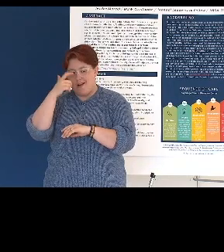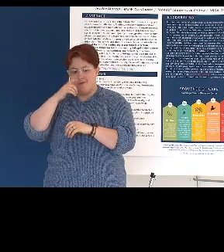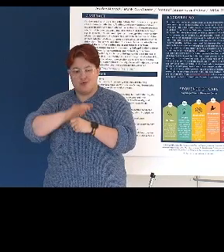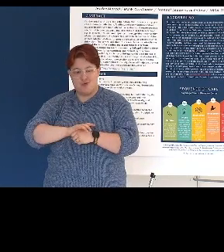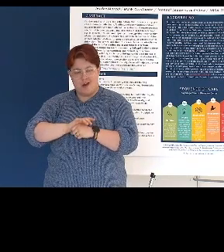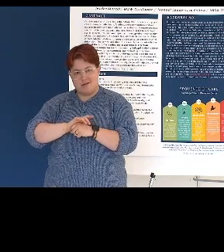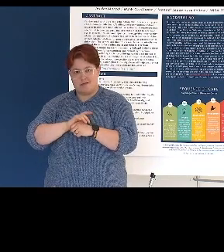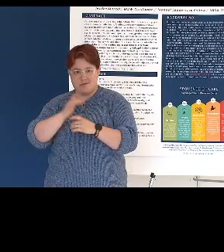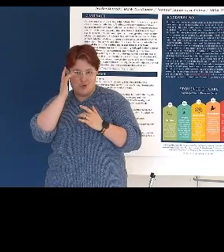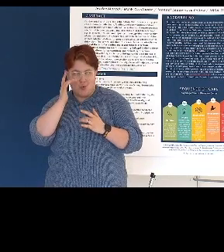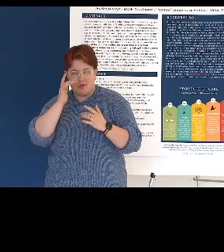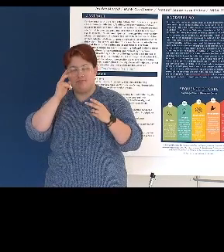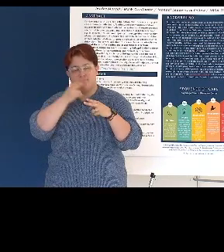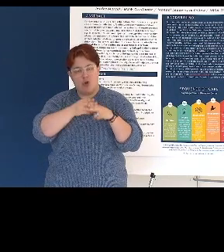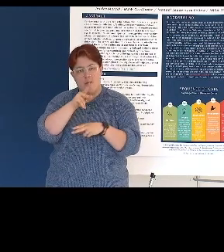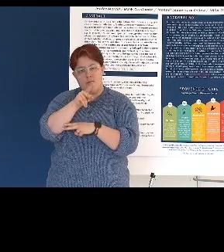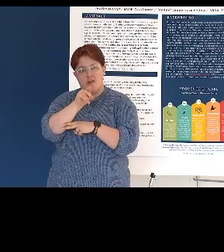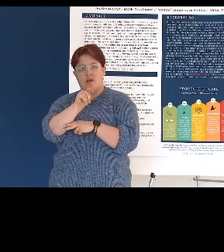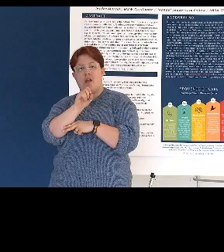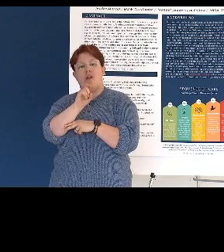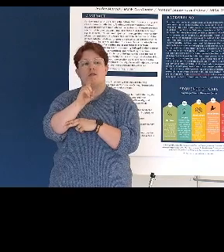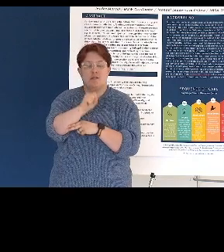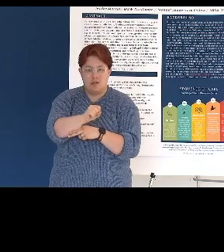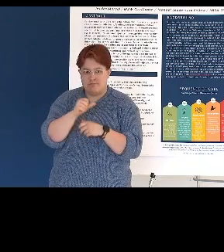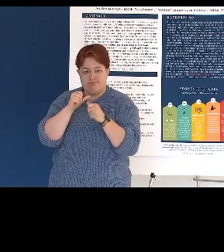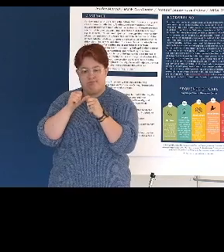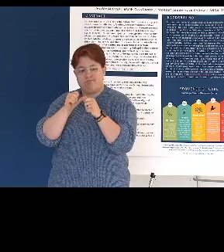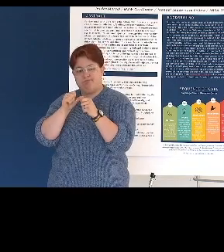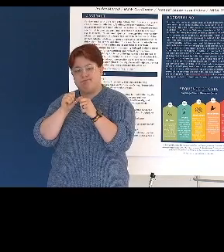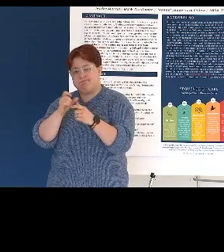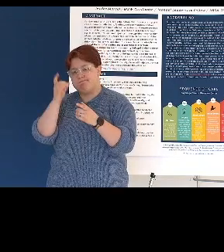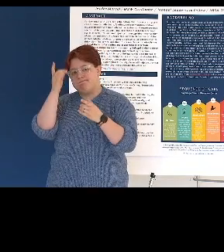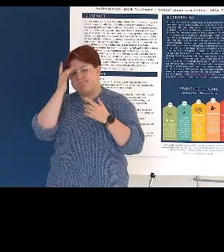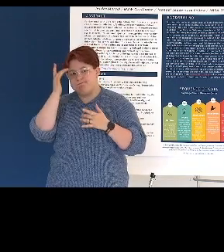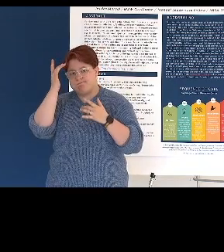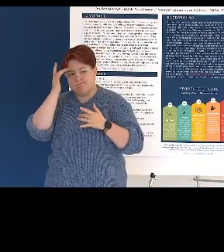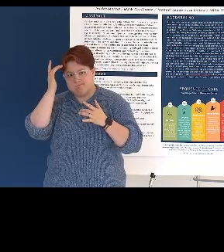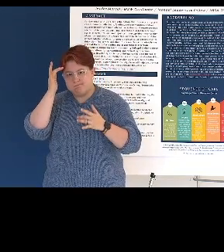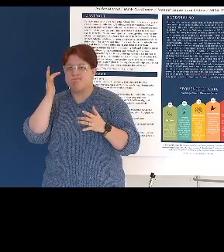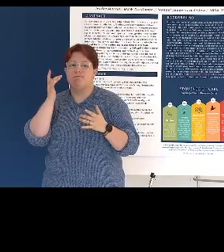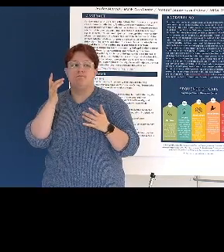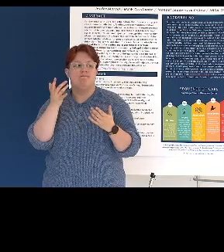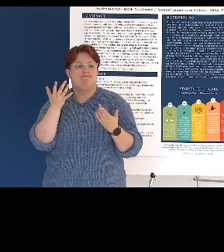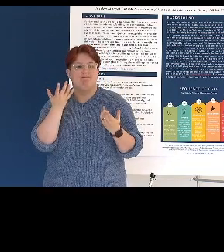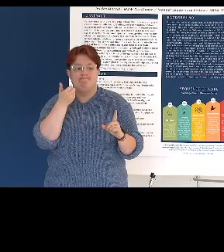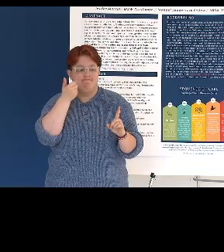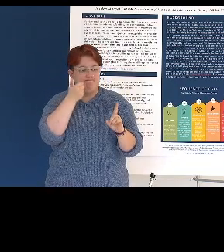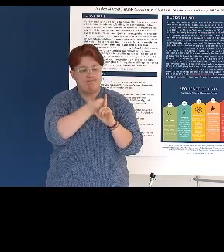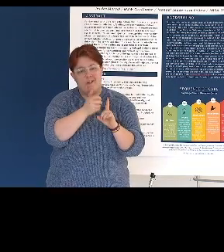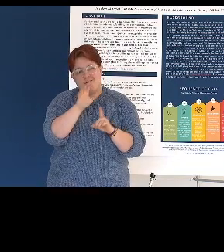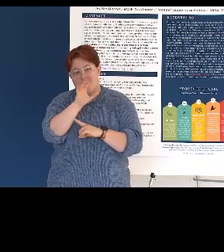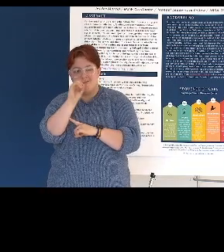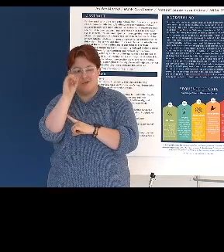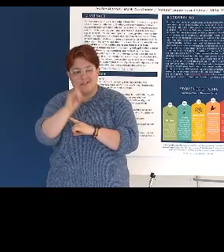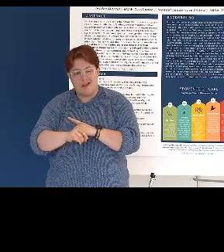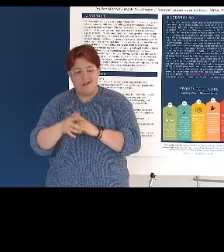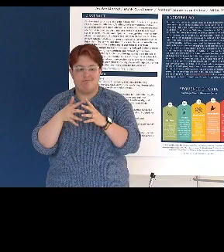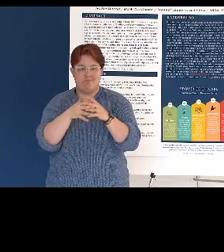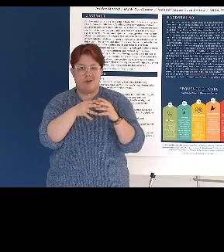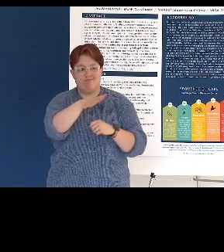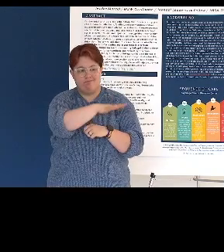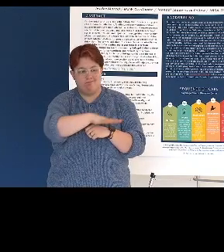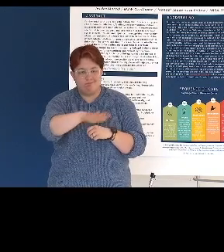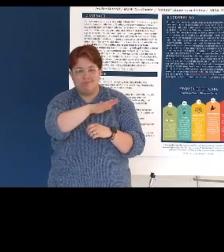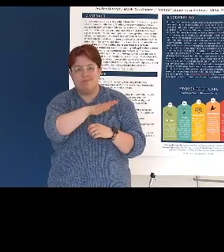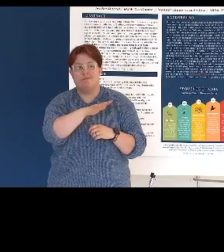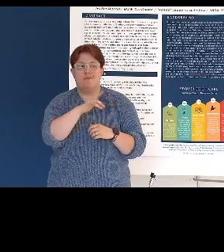as PTSD, is a pervasive and debilitating condition that affects approximately 5% of the U.S. population on an annual